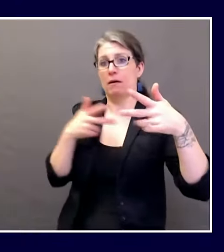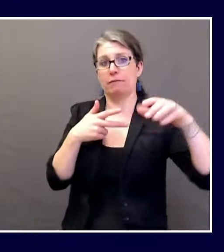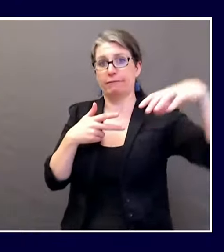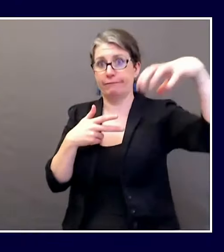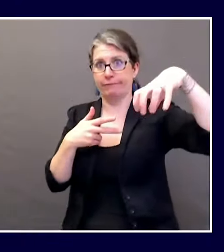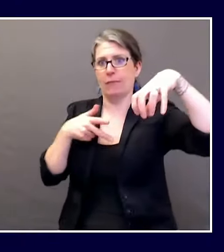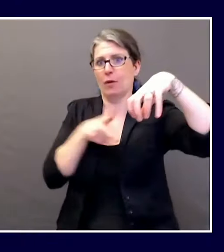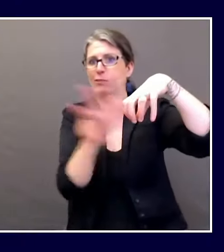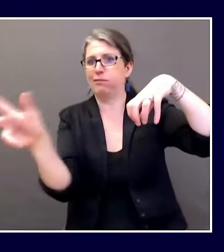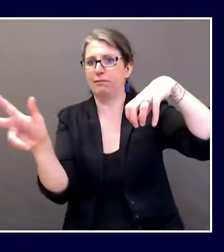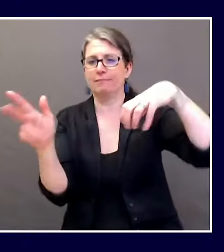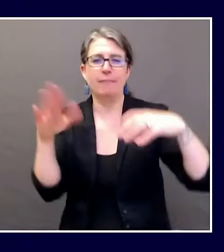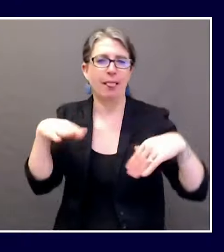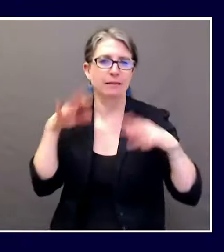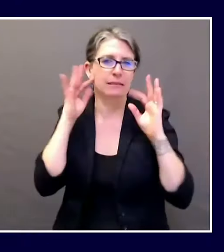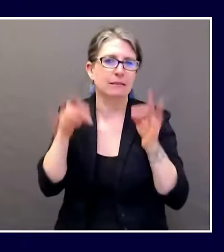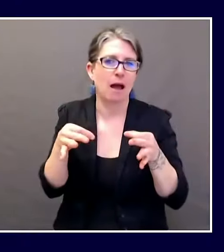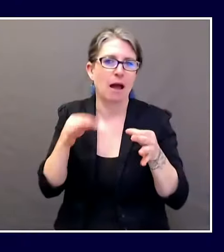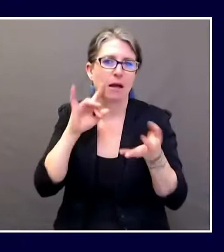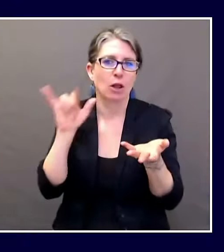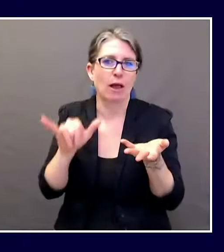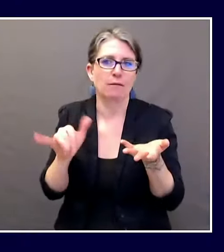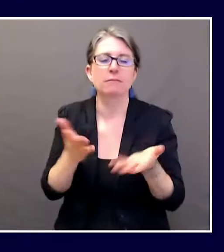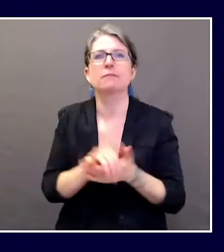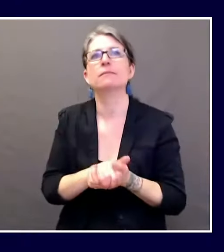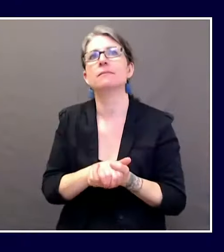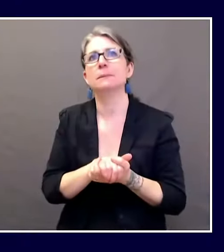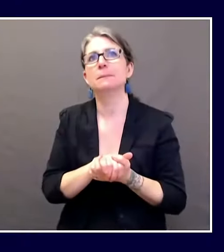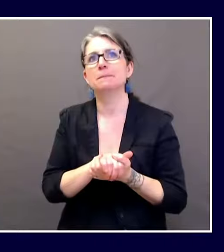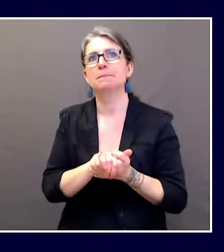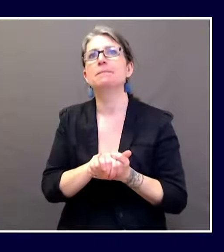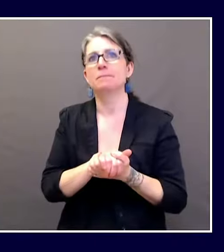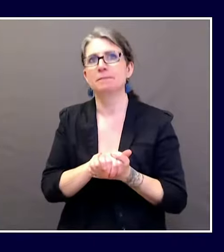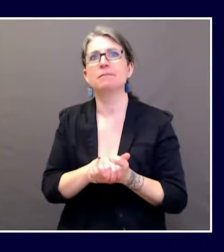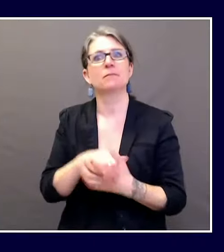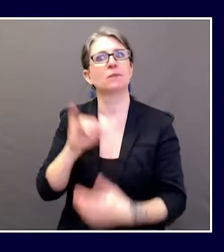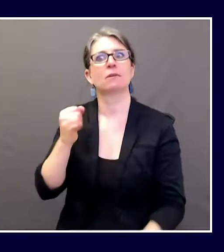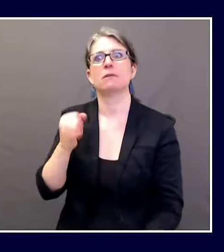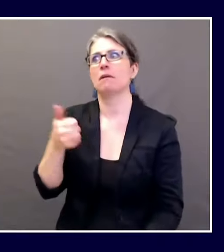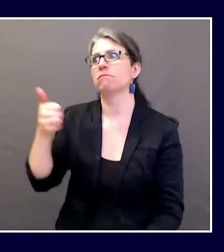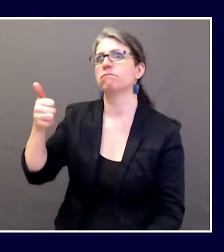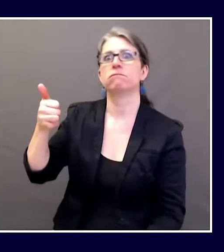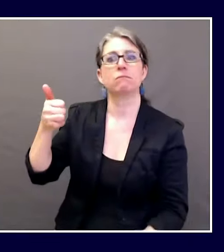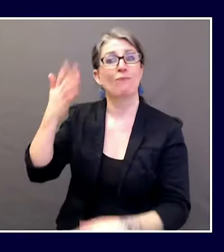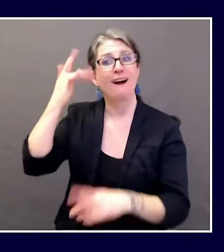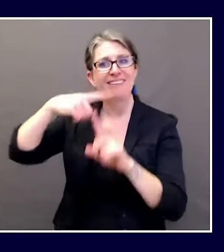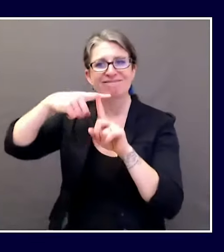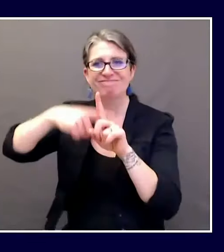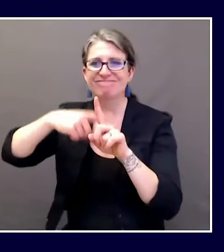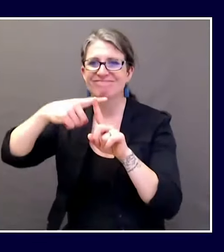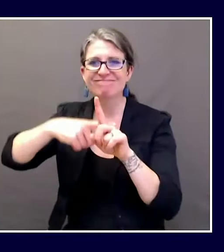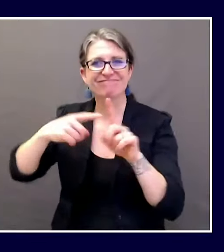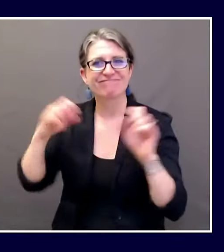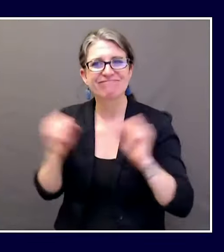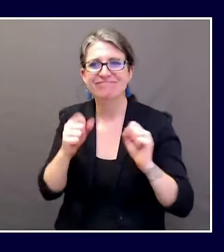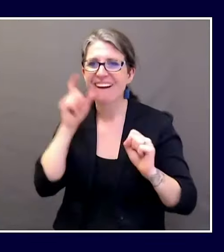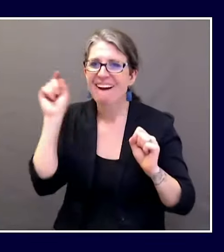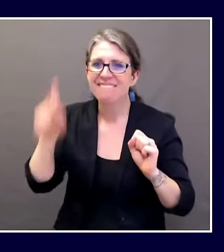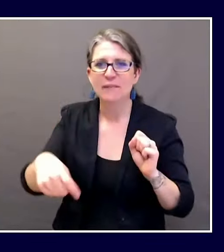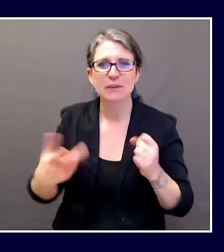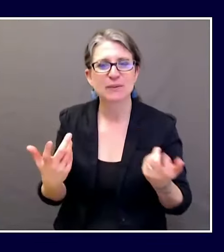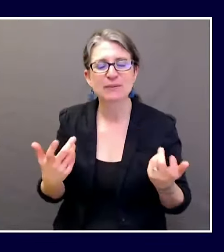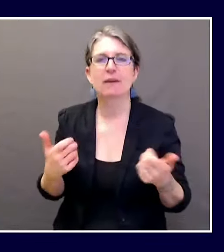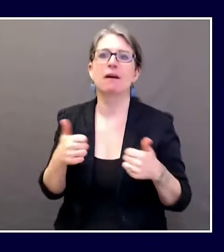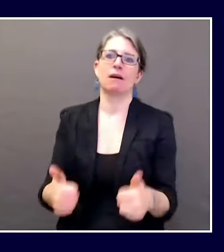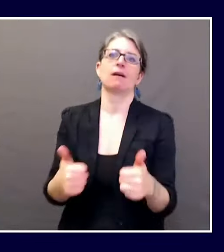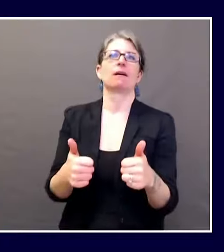well suited for that because it doesn't have those same cold storage requirements. We're also starting to hear from increasing numbers of folks who say,